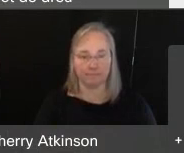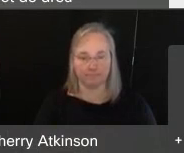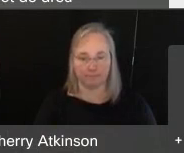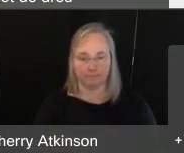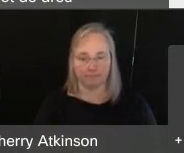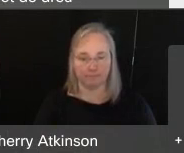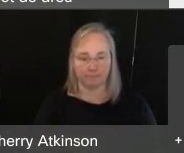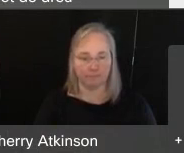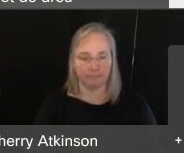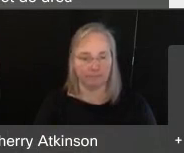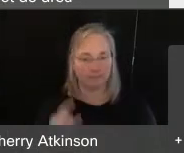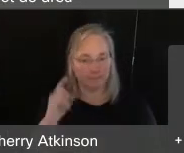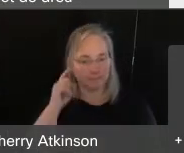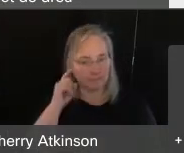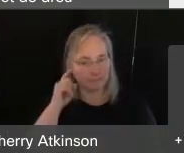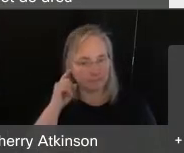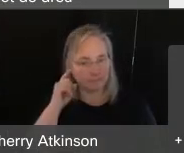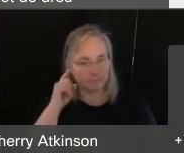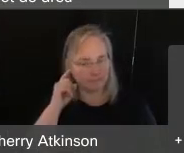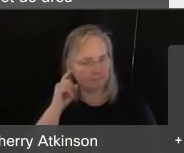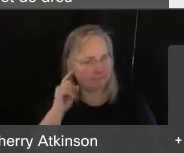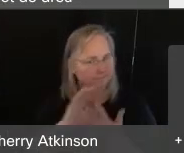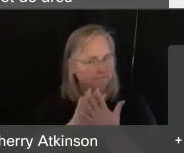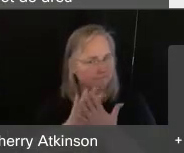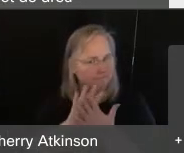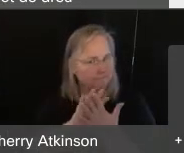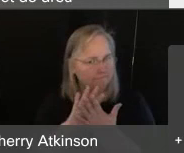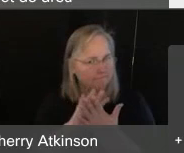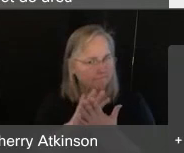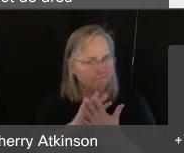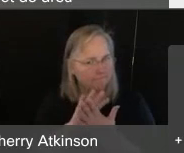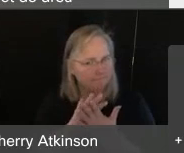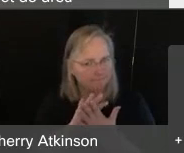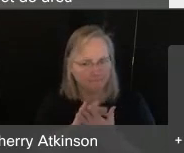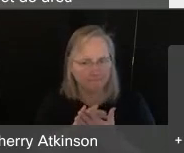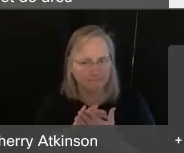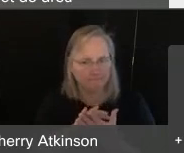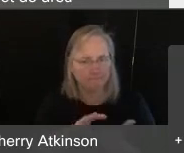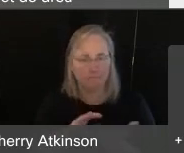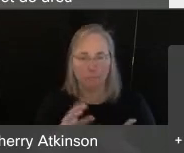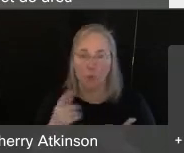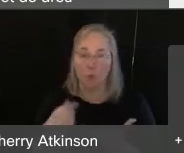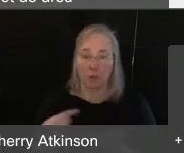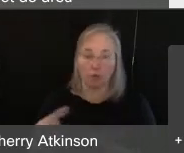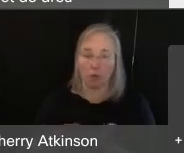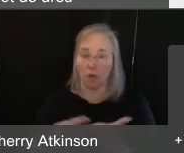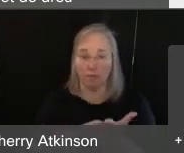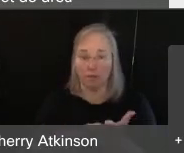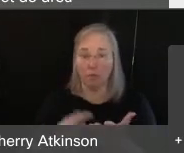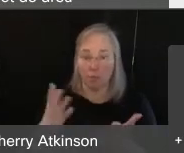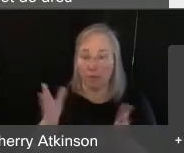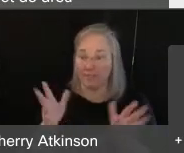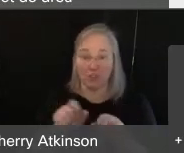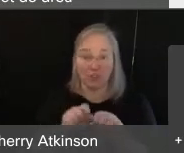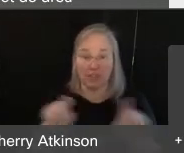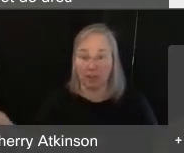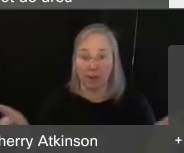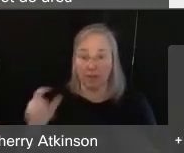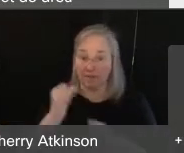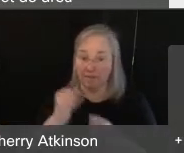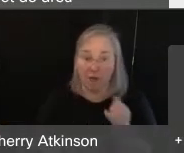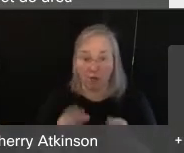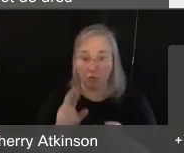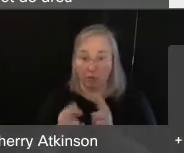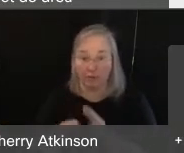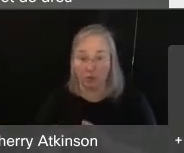Very good. I think we've finished this up. We'll send around the final revision to everybody in the next